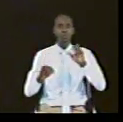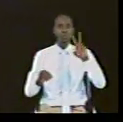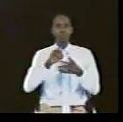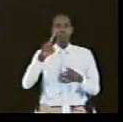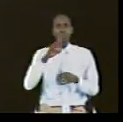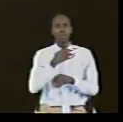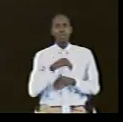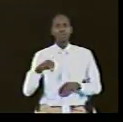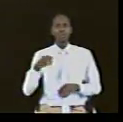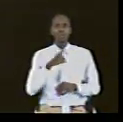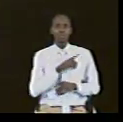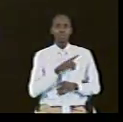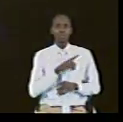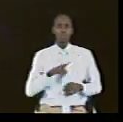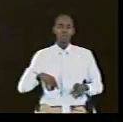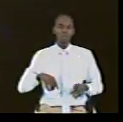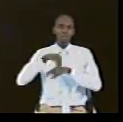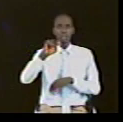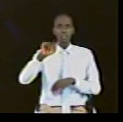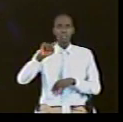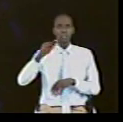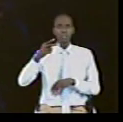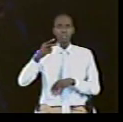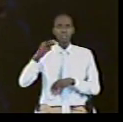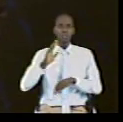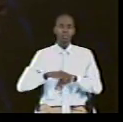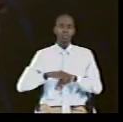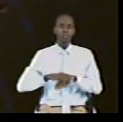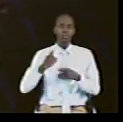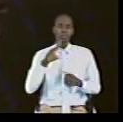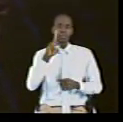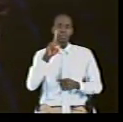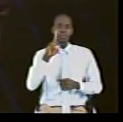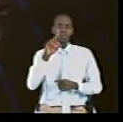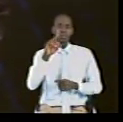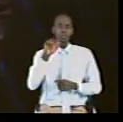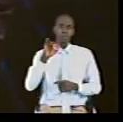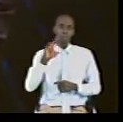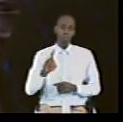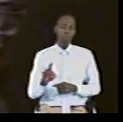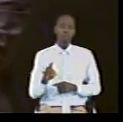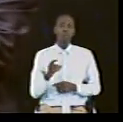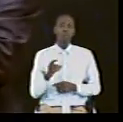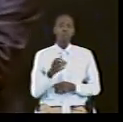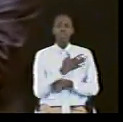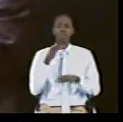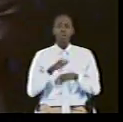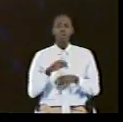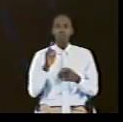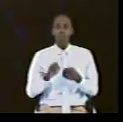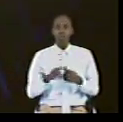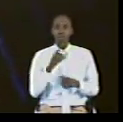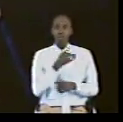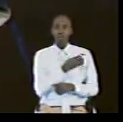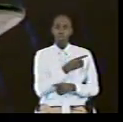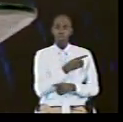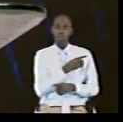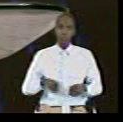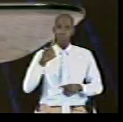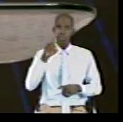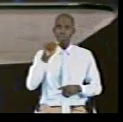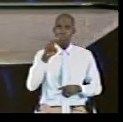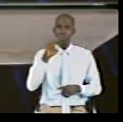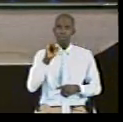David, and he came unto him, and said unto him, there were two men in